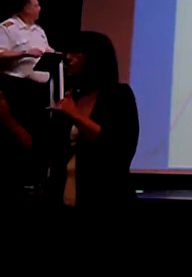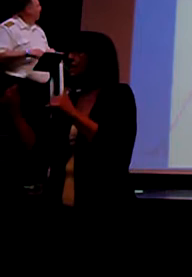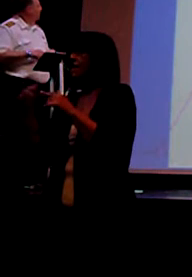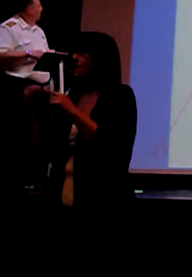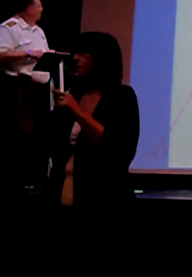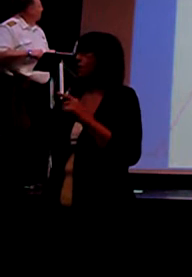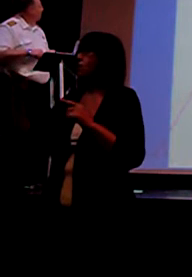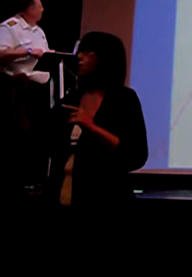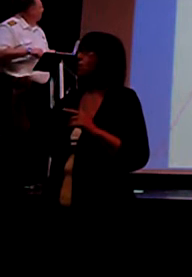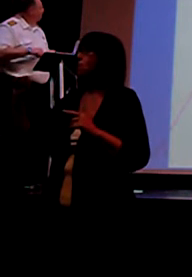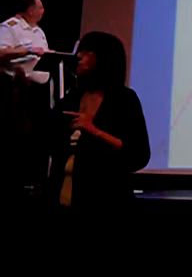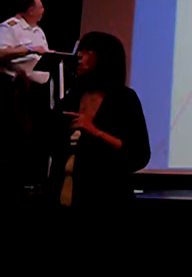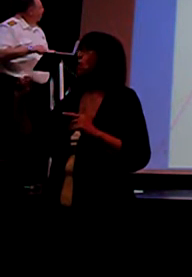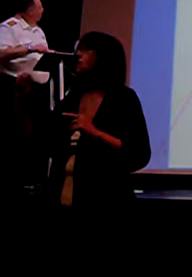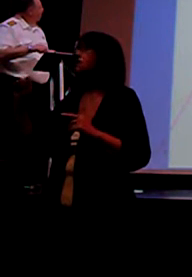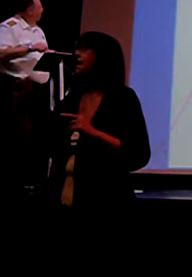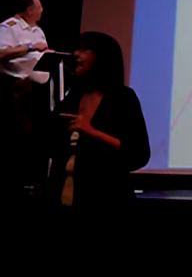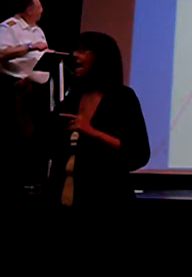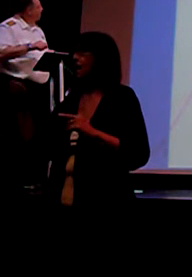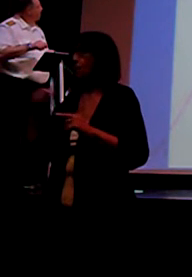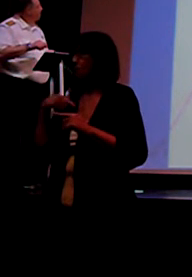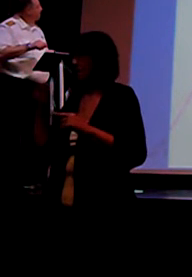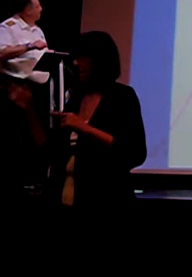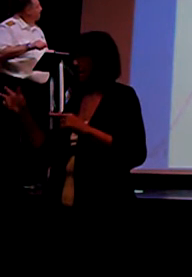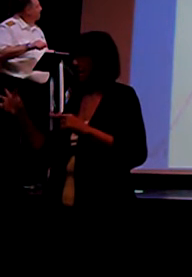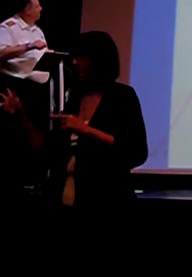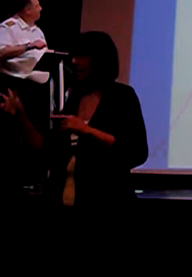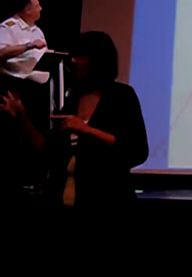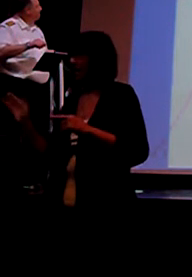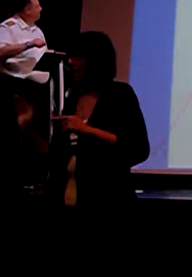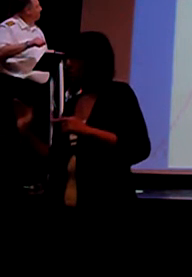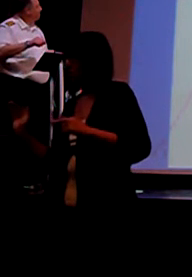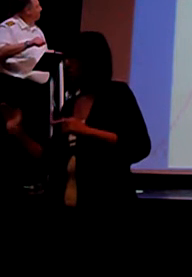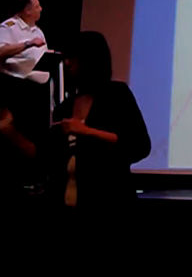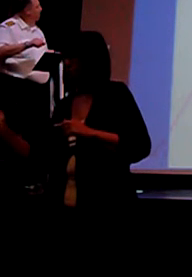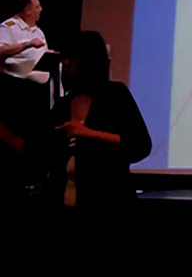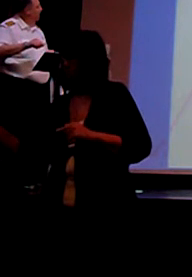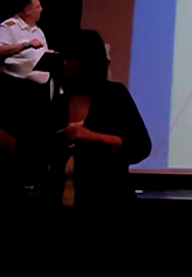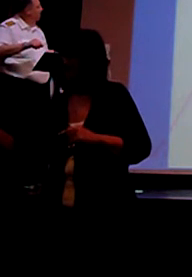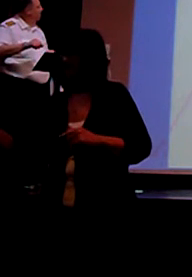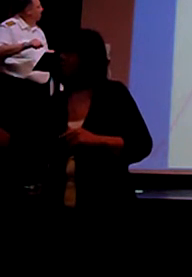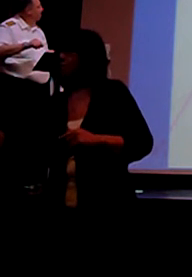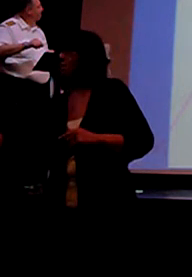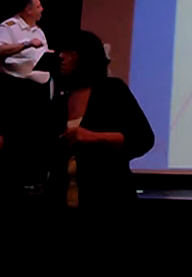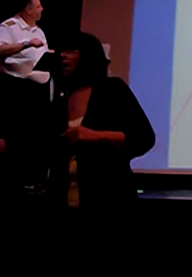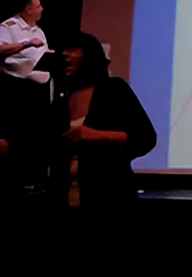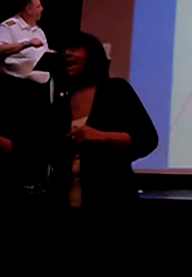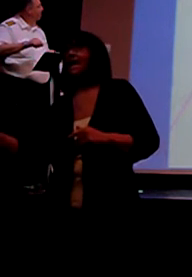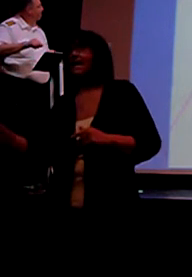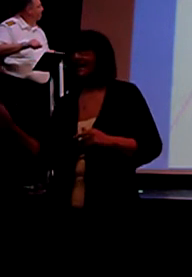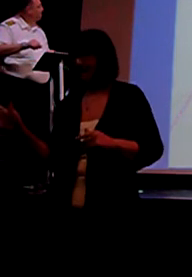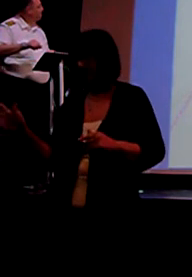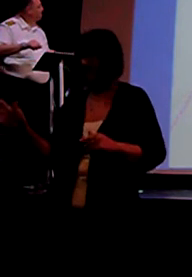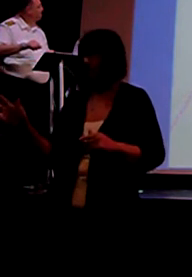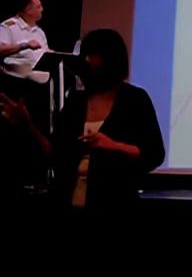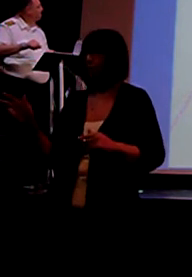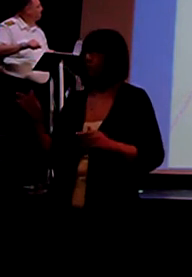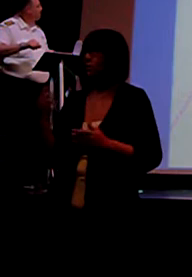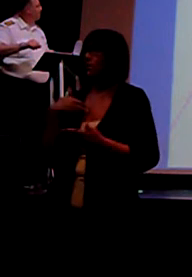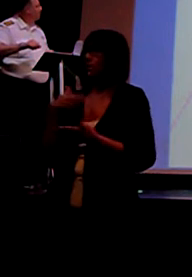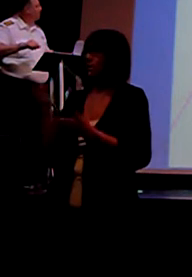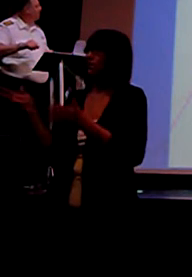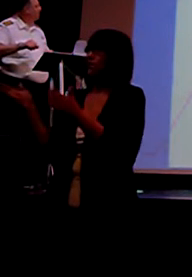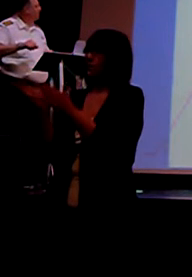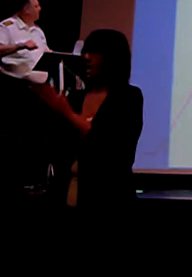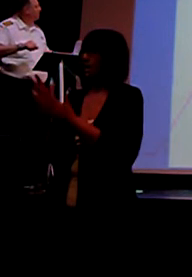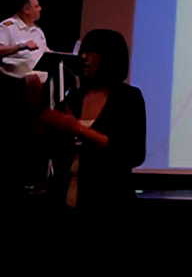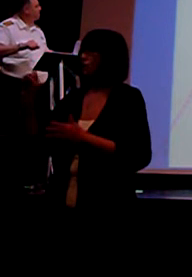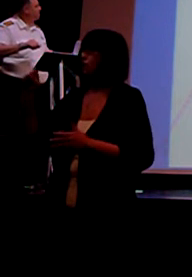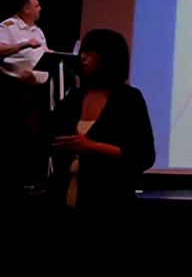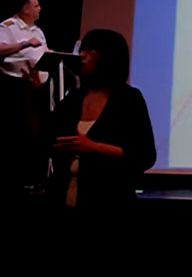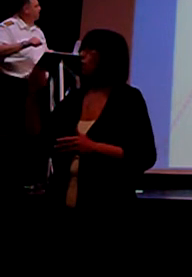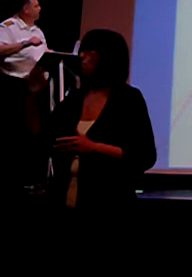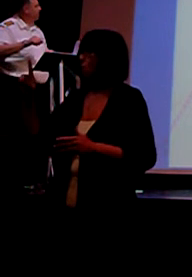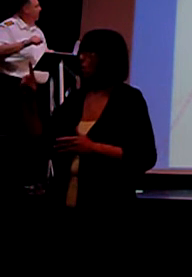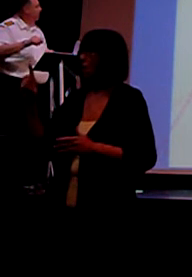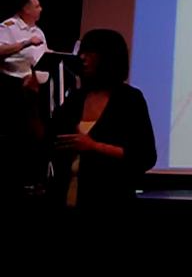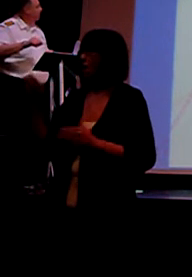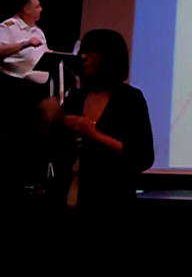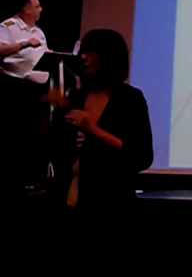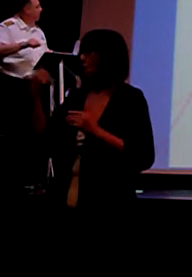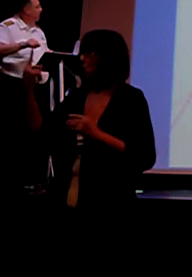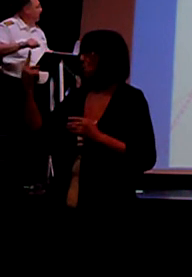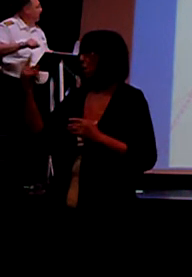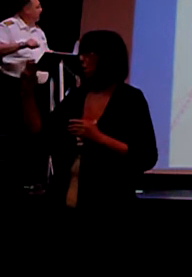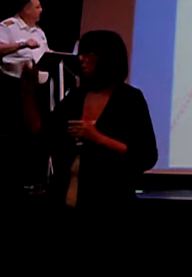Marseille. We come in here, we turn the ship, and we back in, and we dock starboard side here. It's also about a